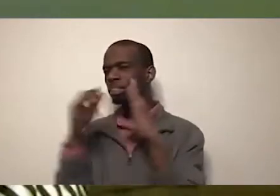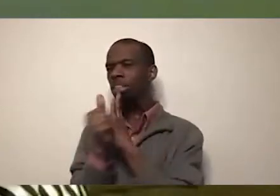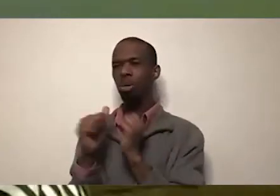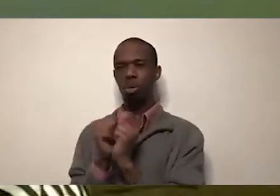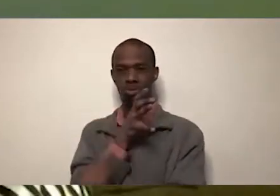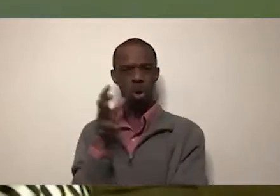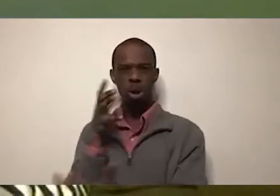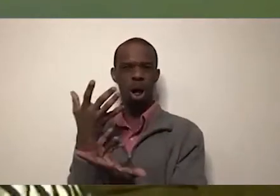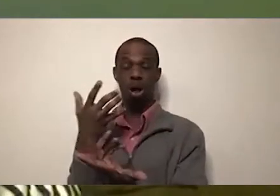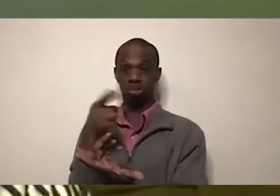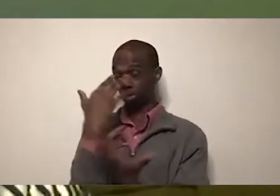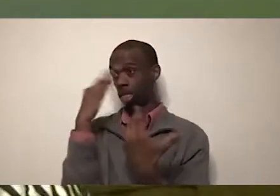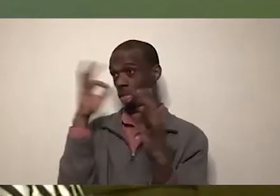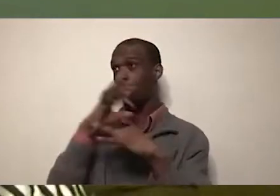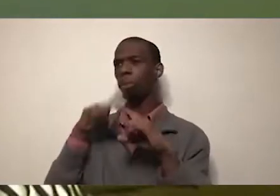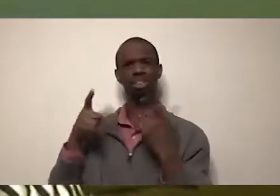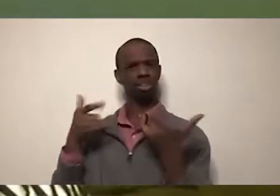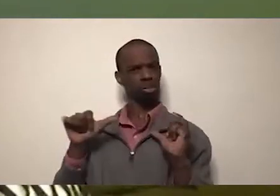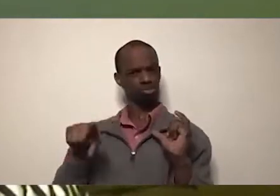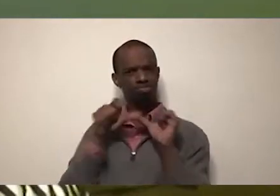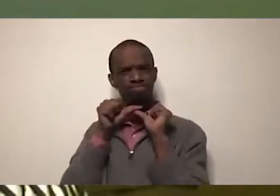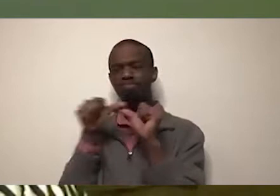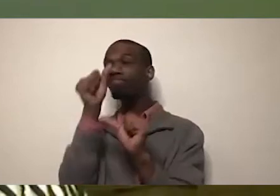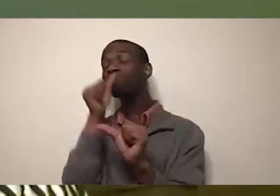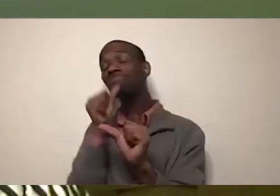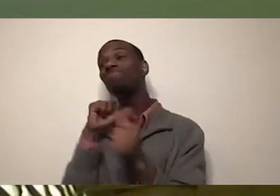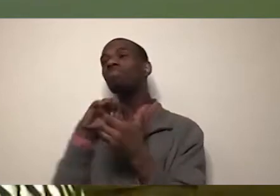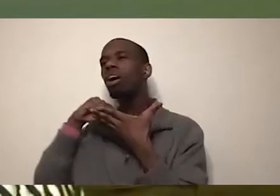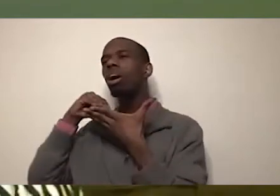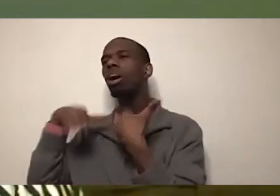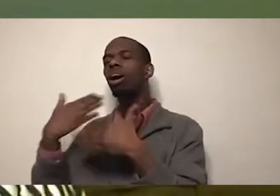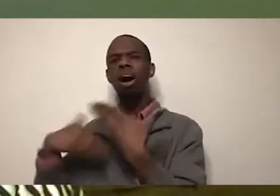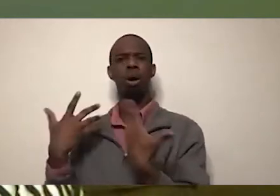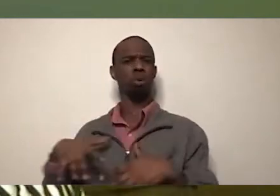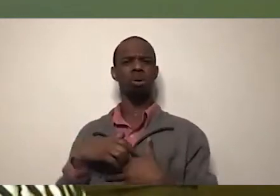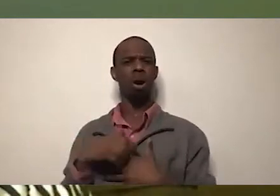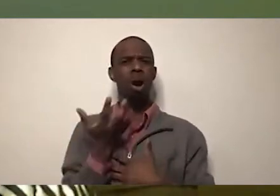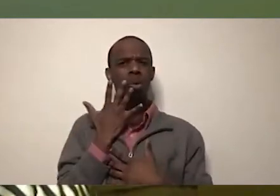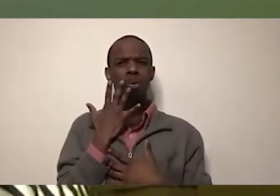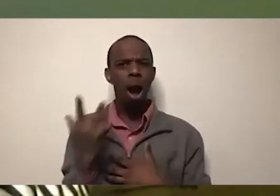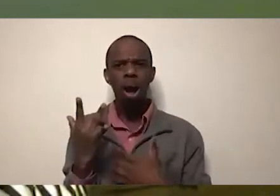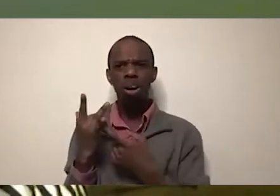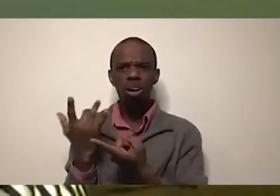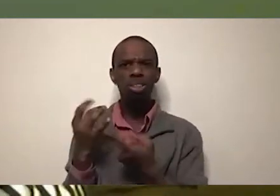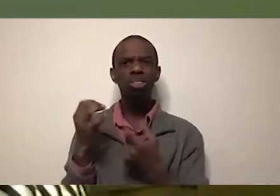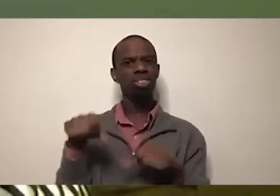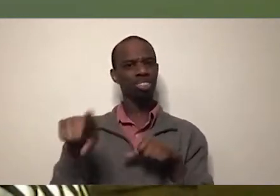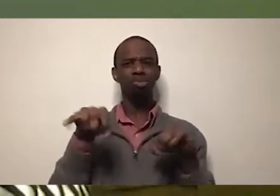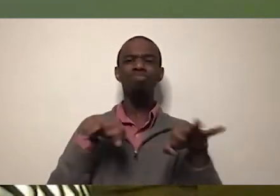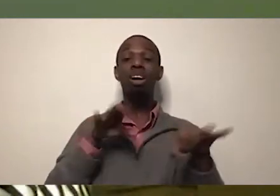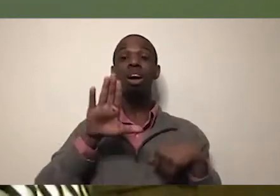would do something like that? What about you would motivate you to take on such a massive problem, even though you didn't